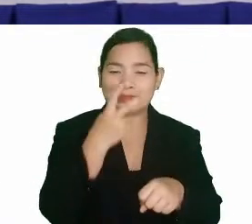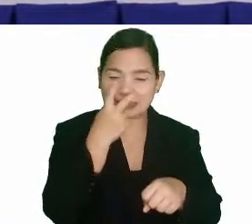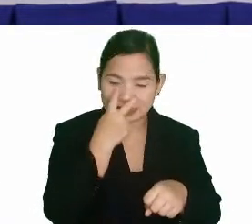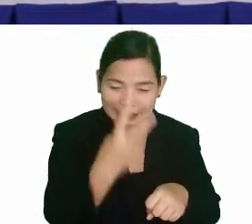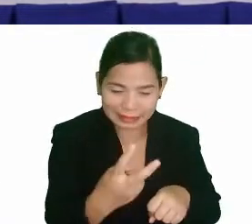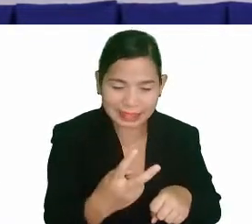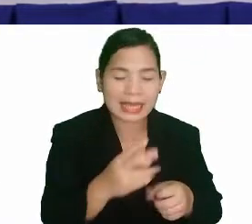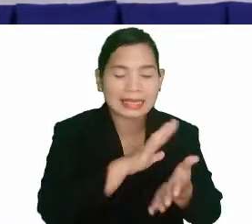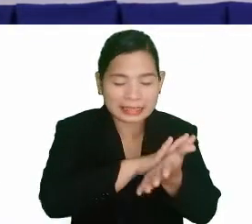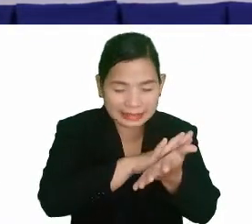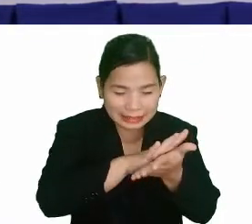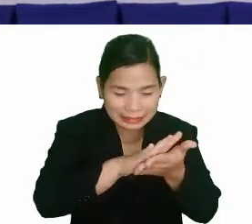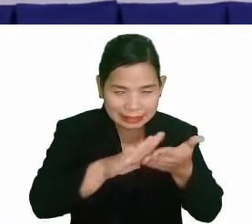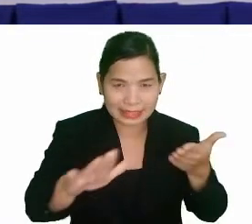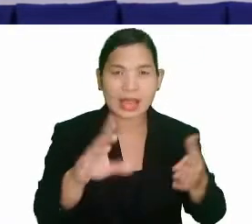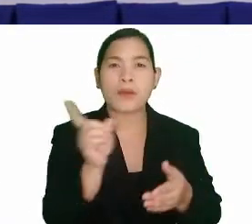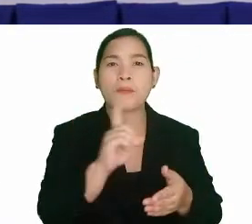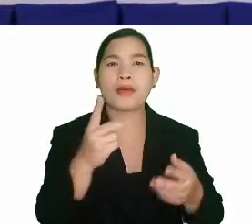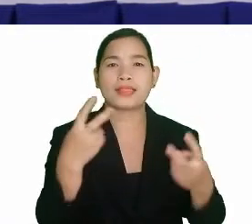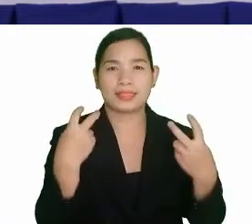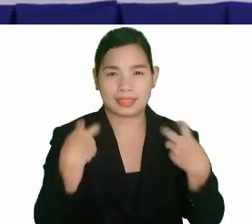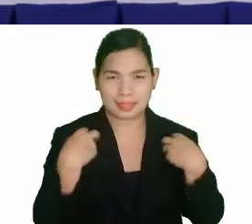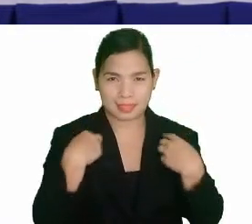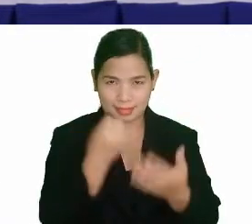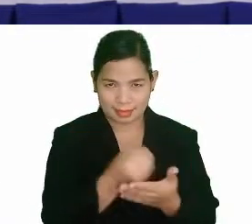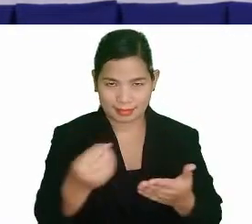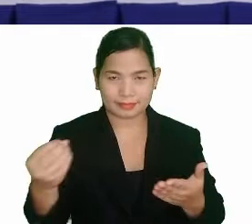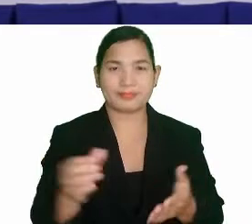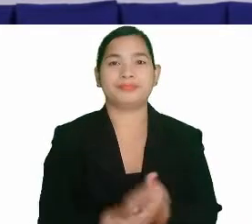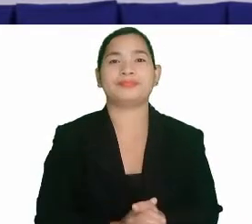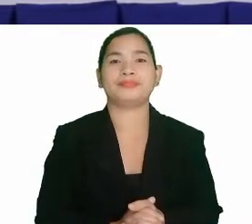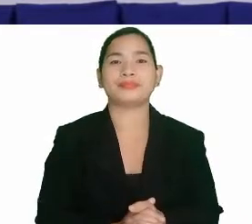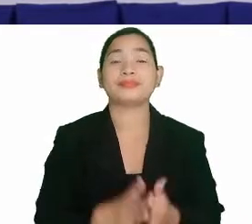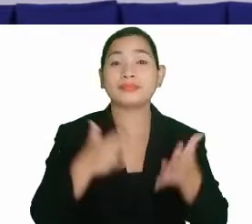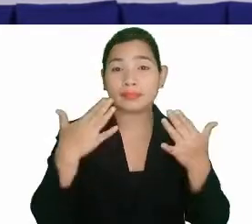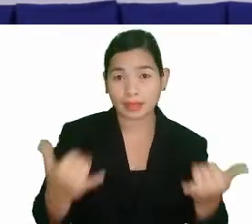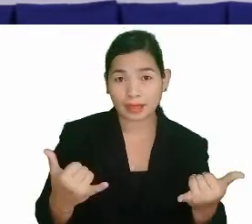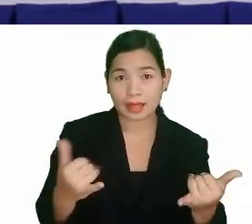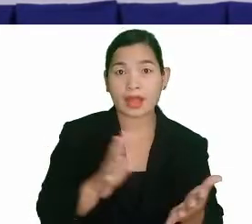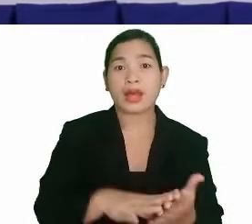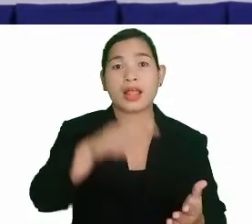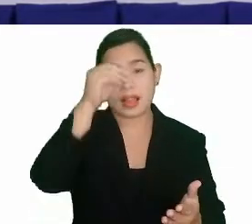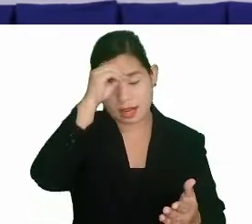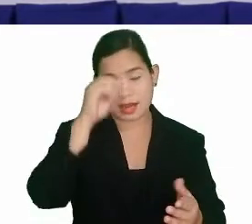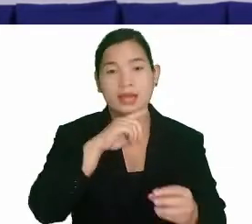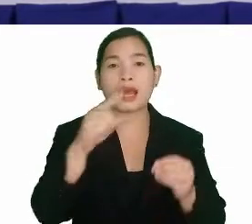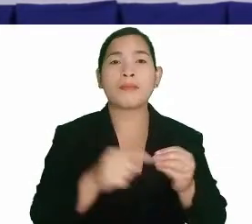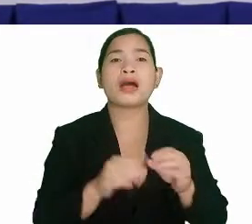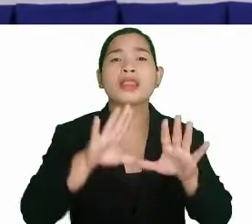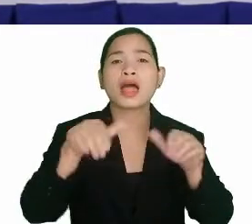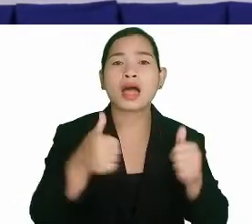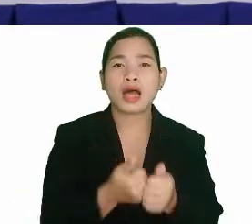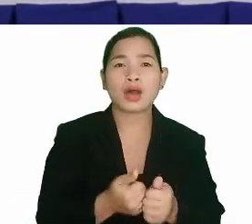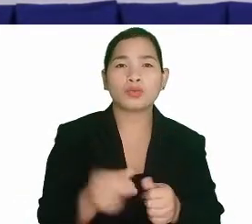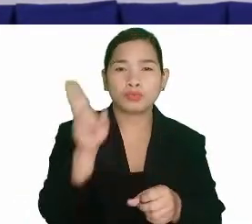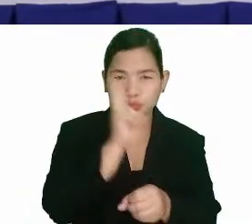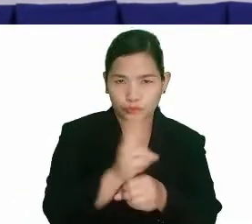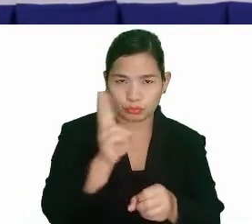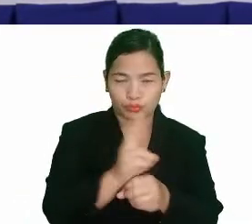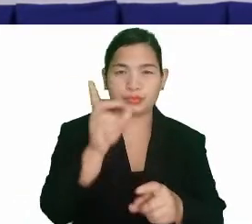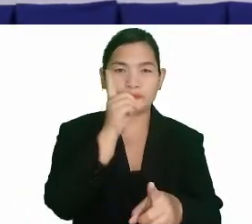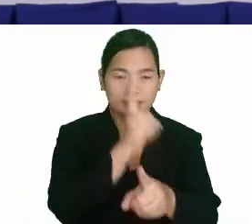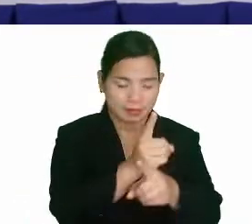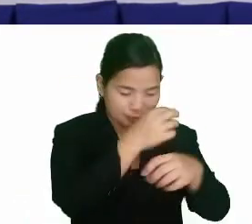details clearly. Today, we will be learning about how to properly use a microscope